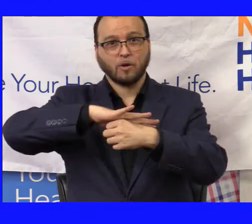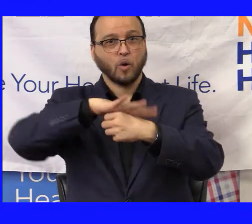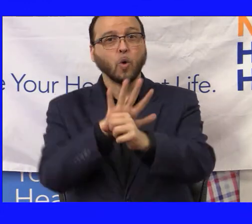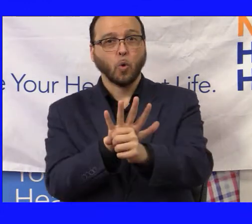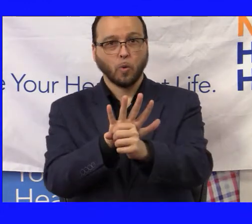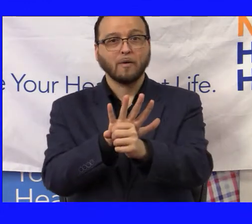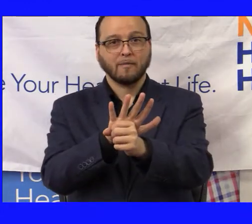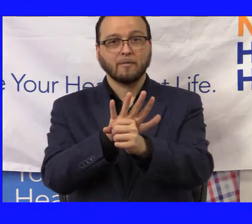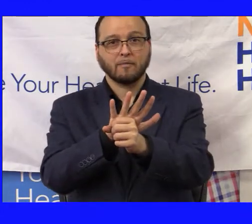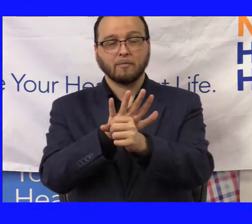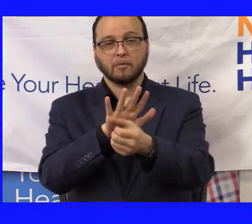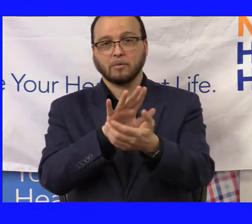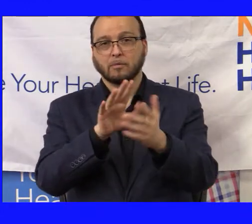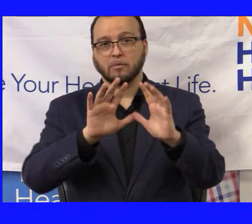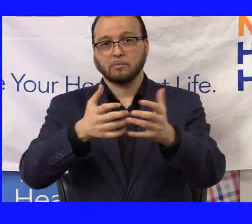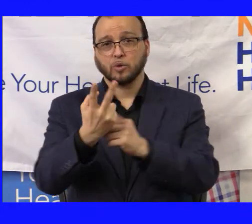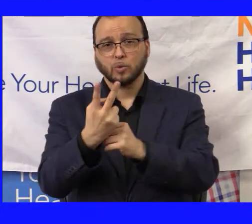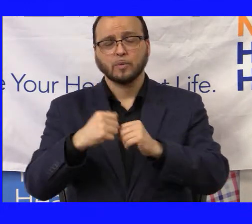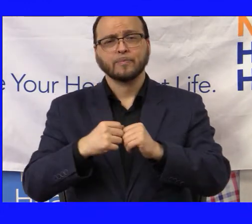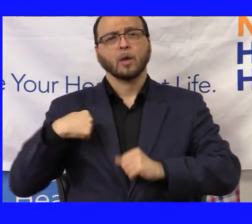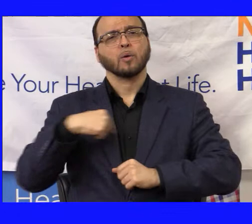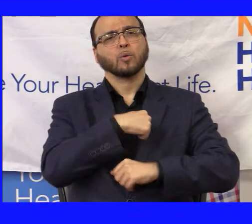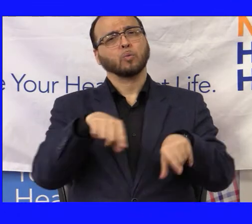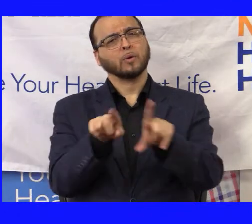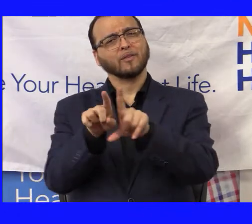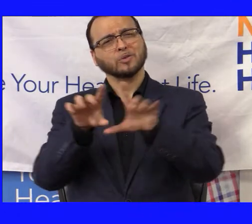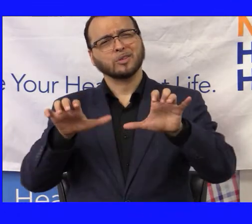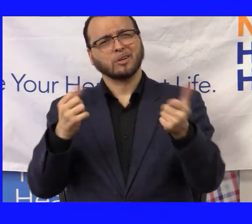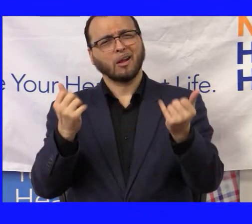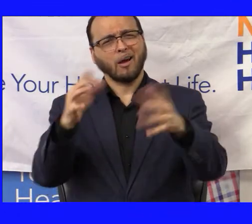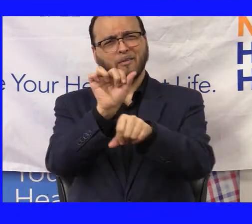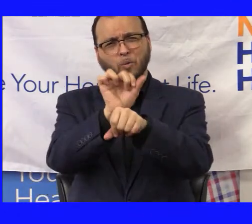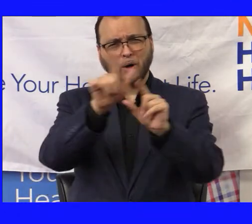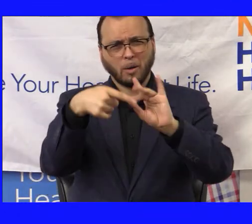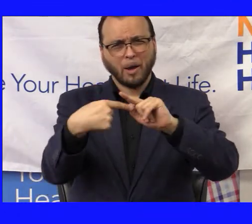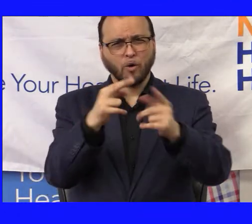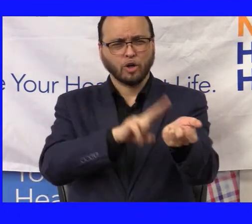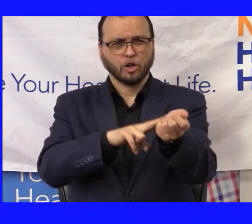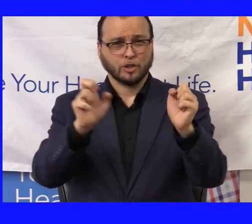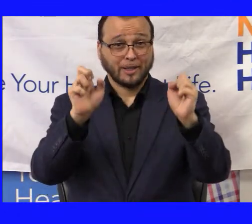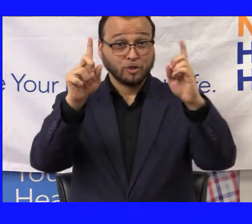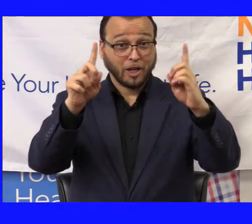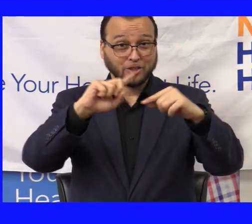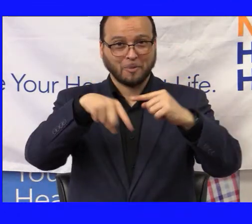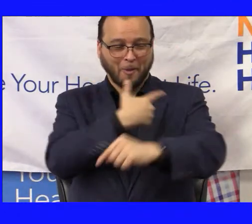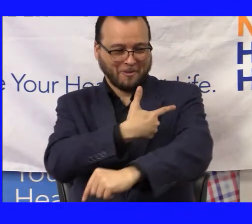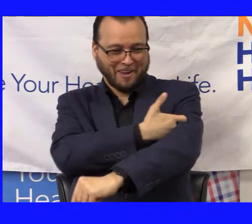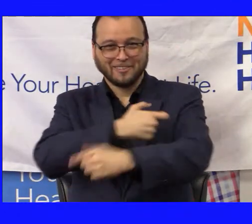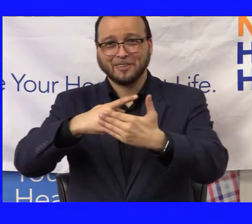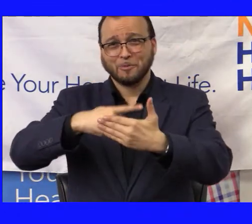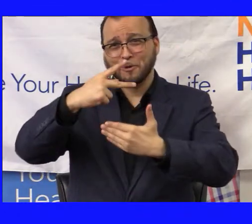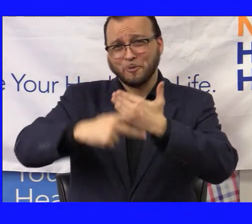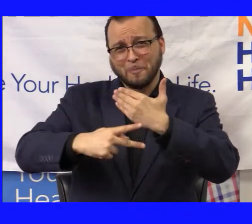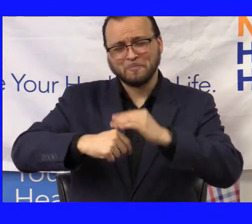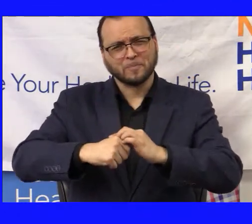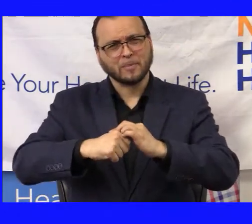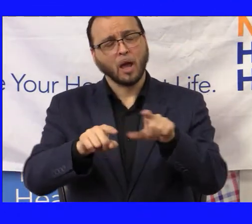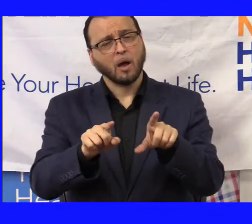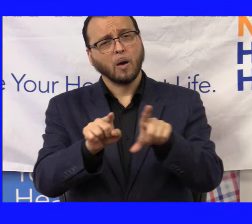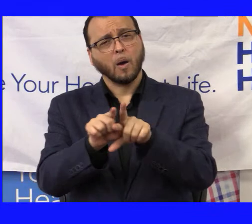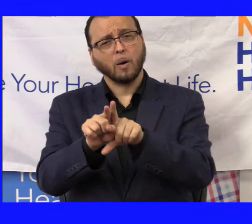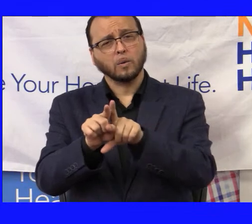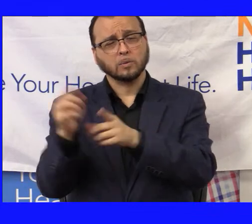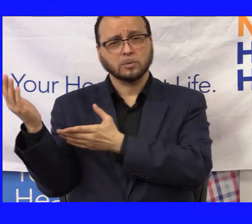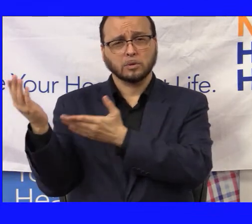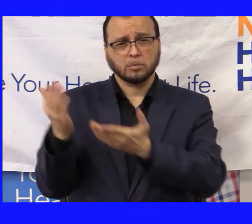Wave 2. We've also done a lot of work around nursing education, around our vaccine program. We've also brought